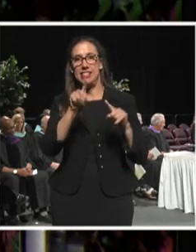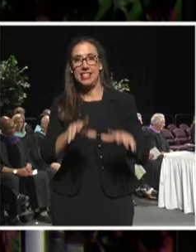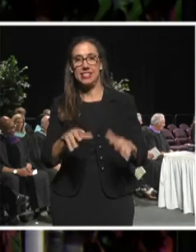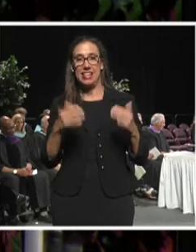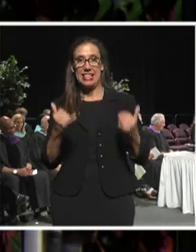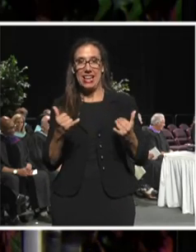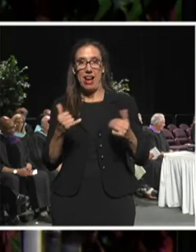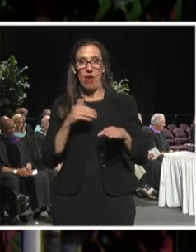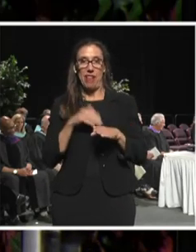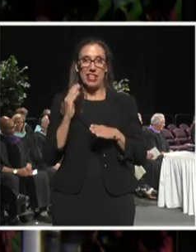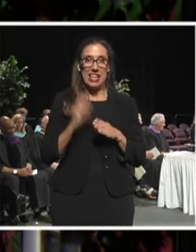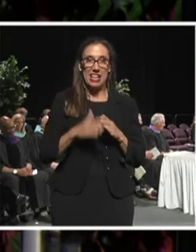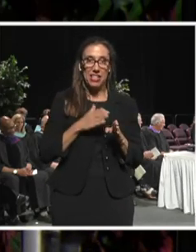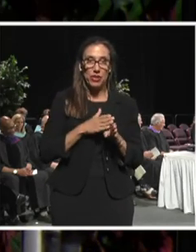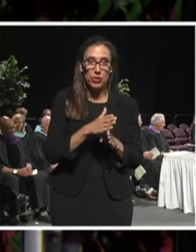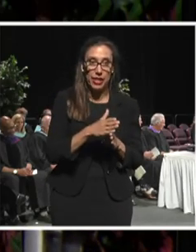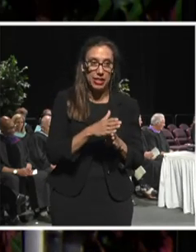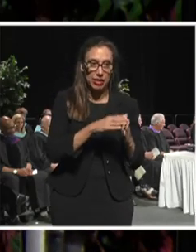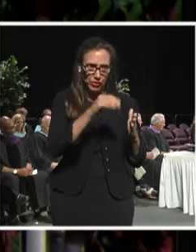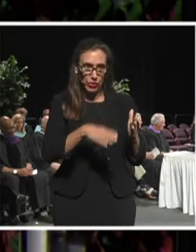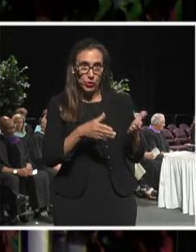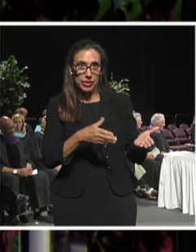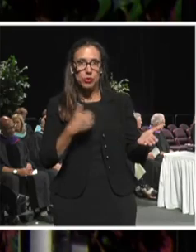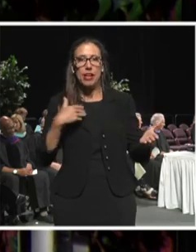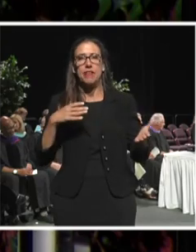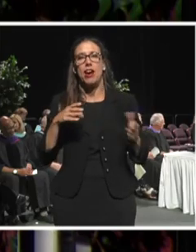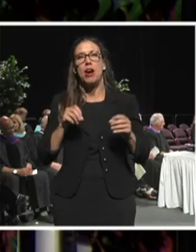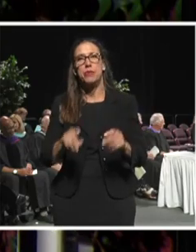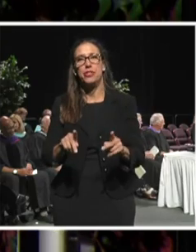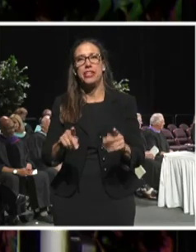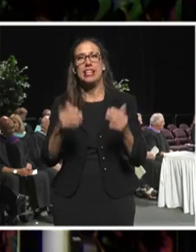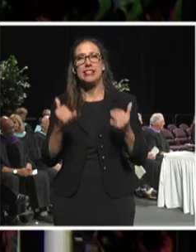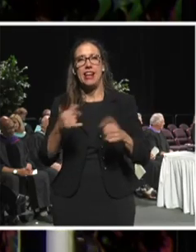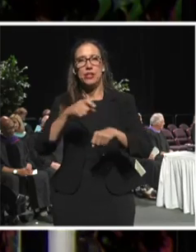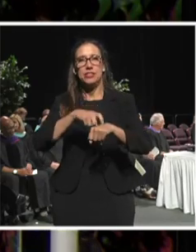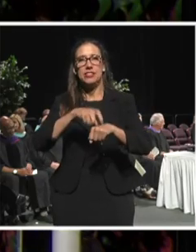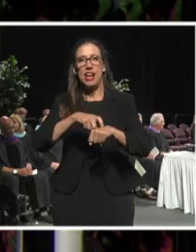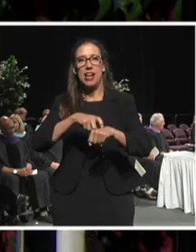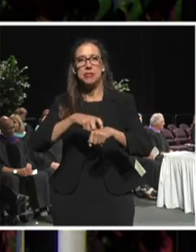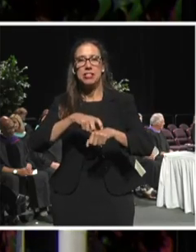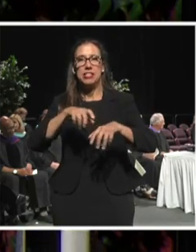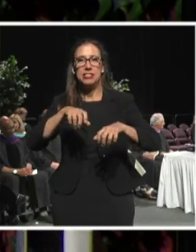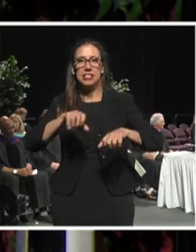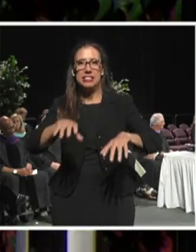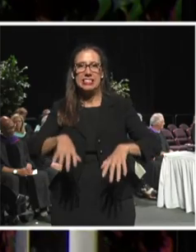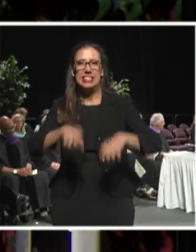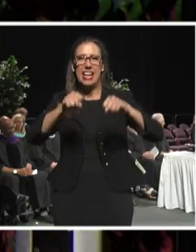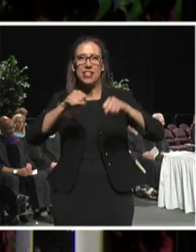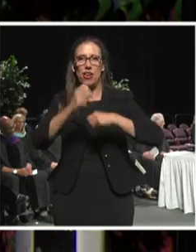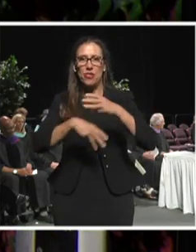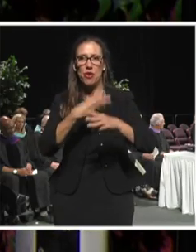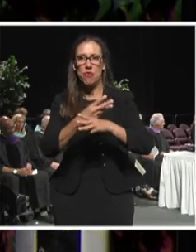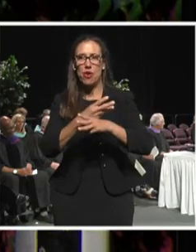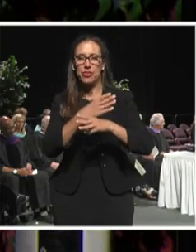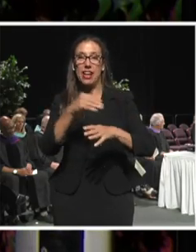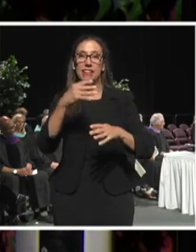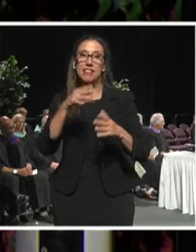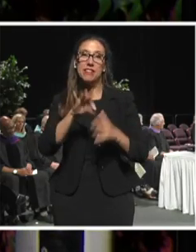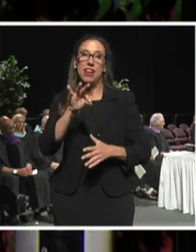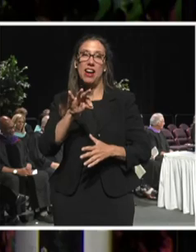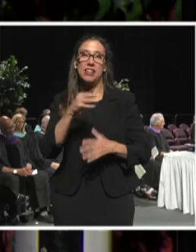at the end of our careers as students, we have an opportunity. Now is our time to take on the world and to find and pursue our